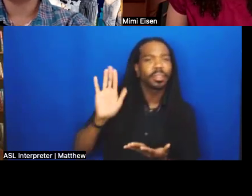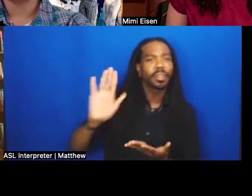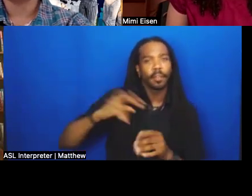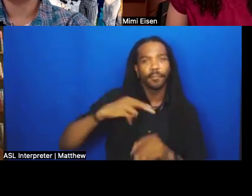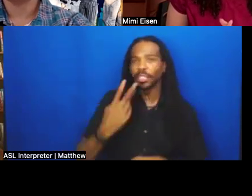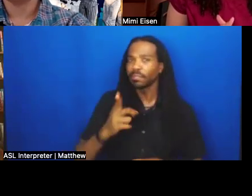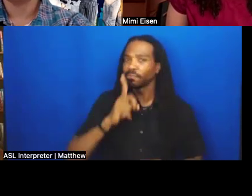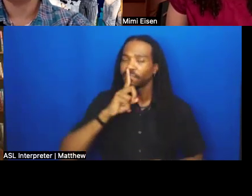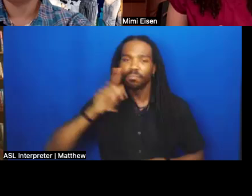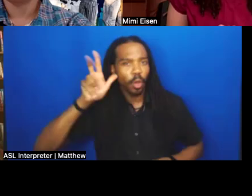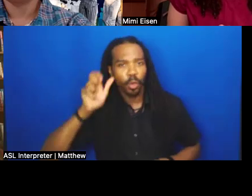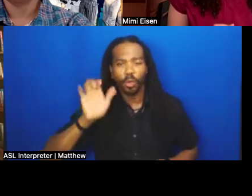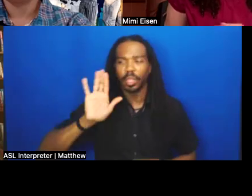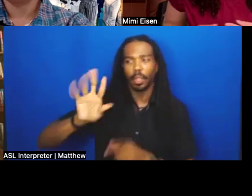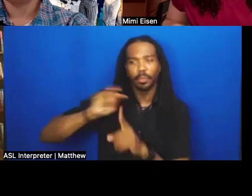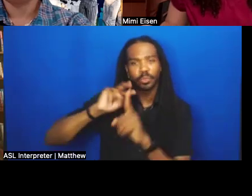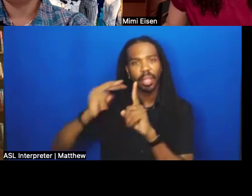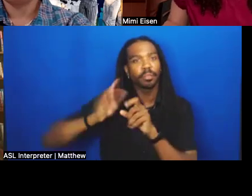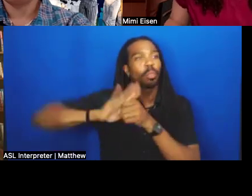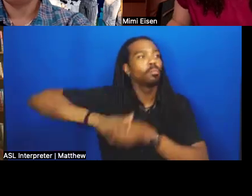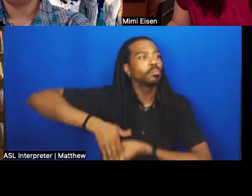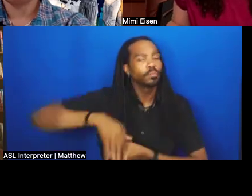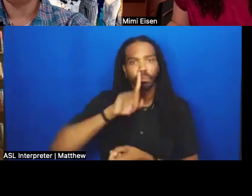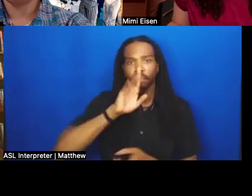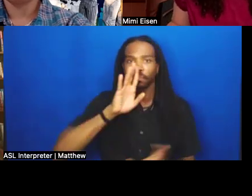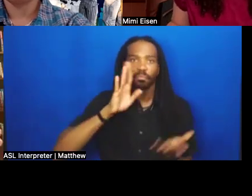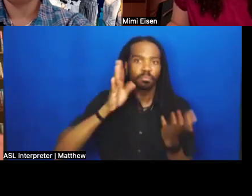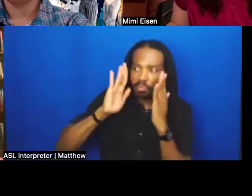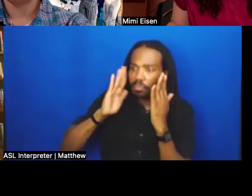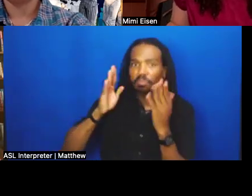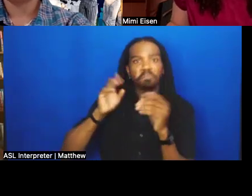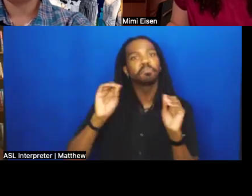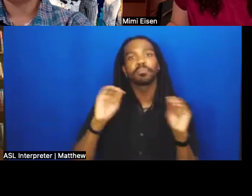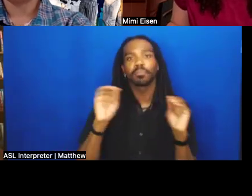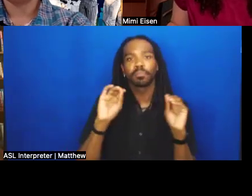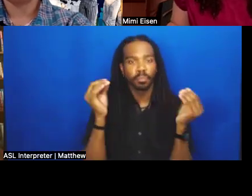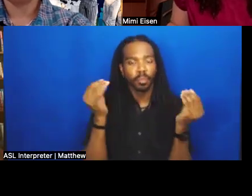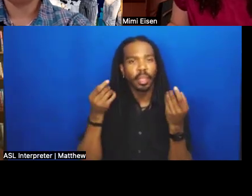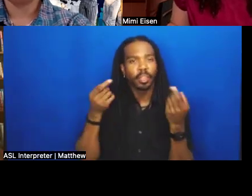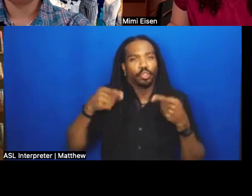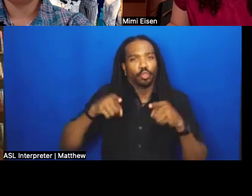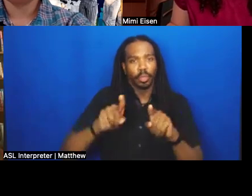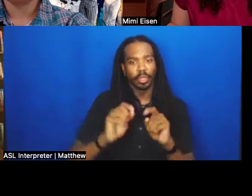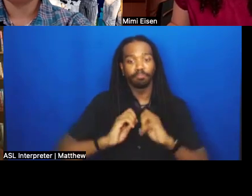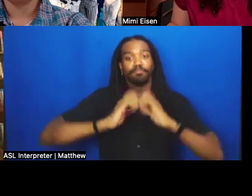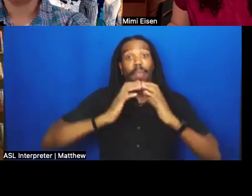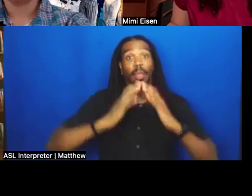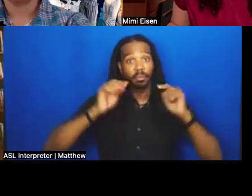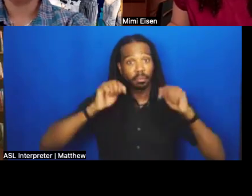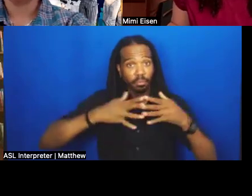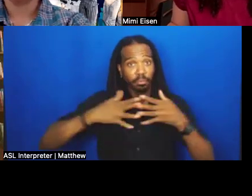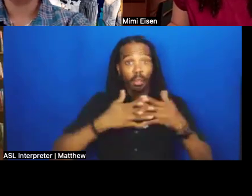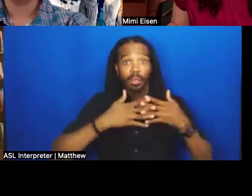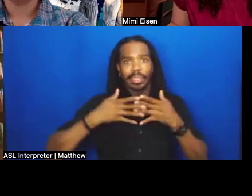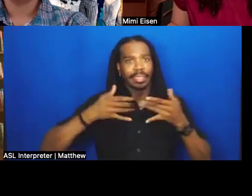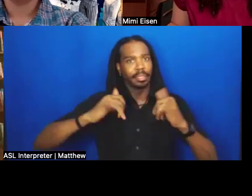whose perspective was not considered during the founding of this nation, and then still today